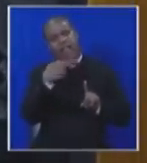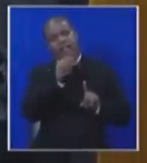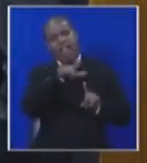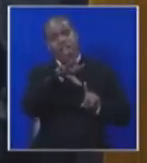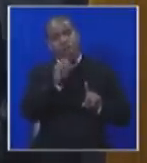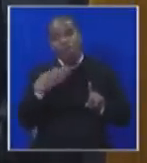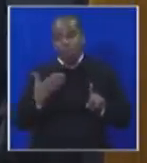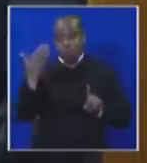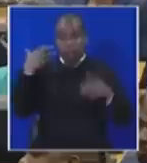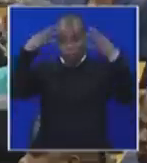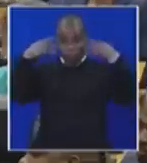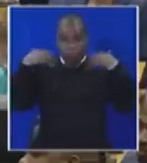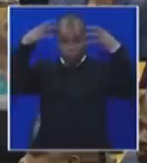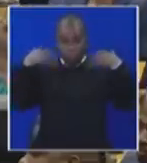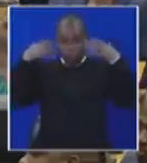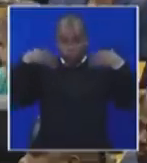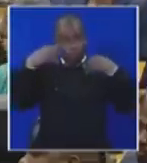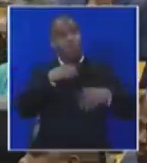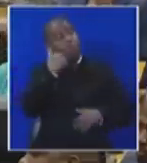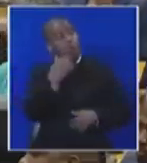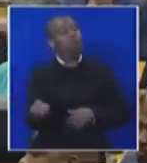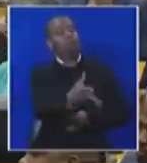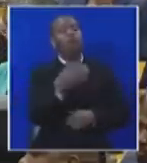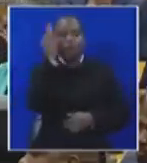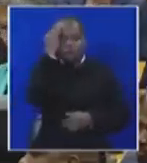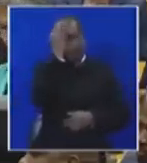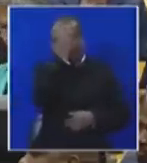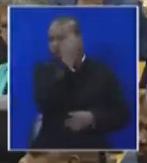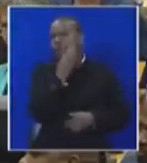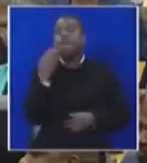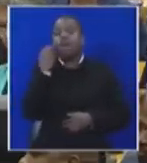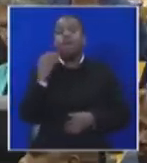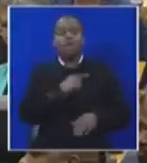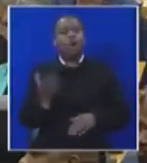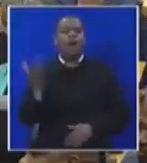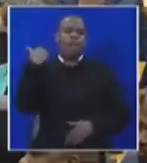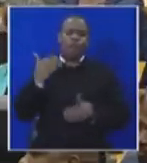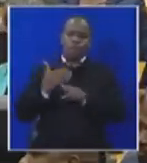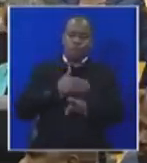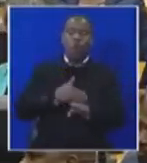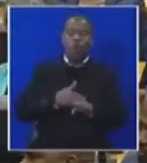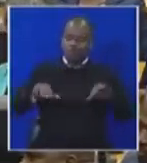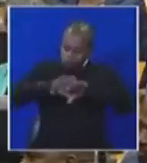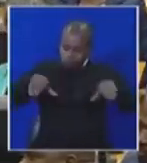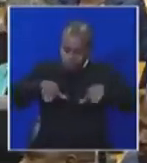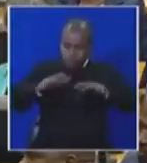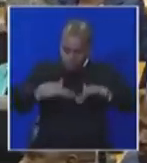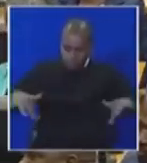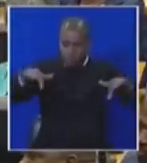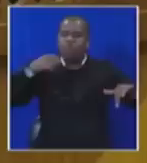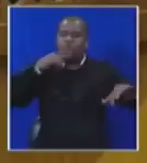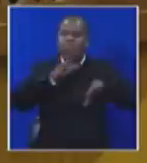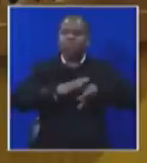that what he described as a fire pool is in actual fact what we all knew it was, a swimming pool, he's going to need this